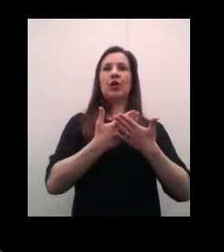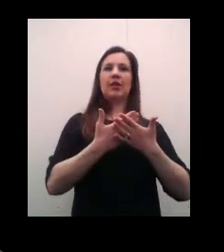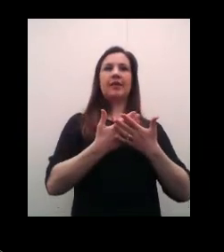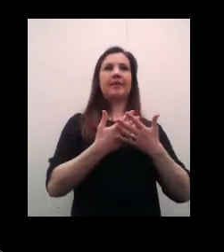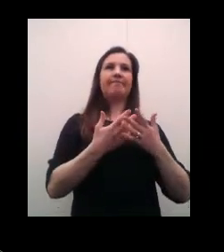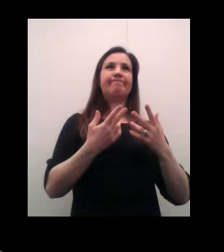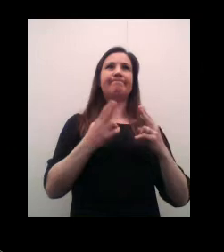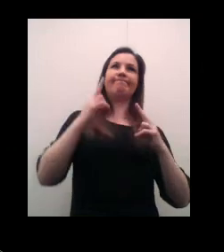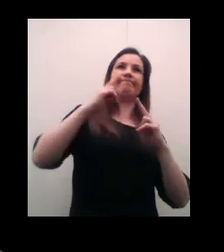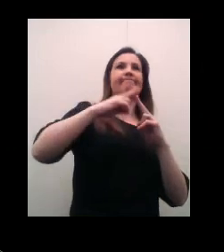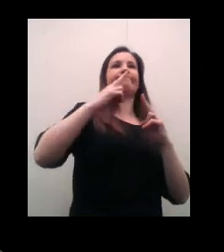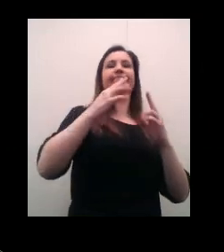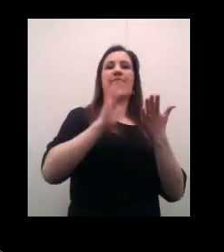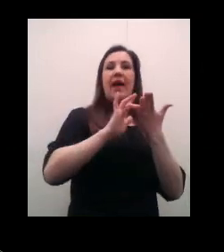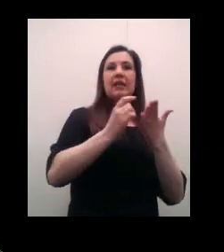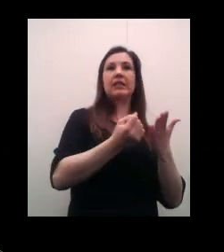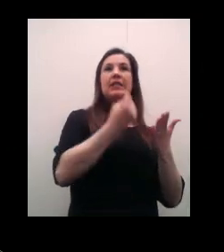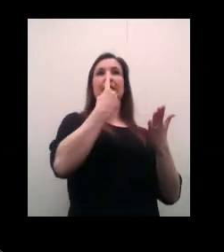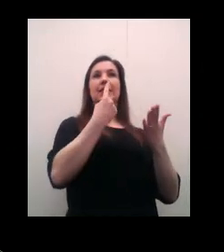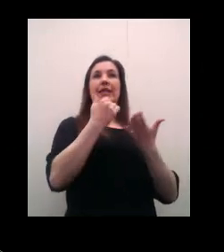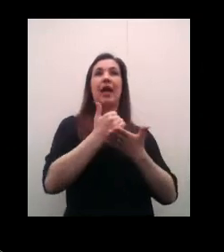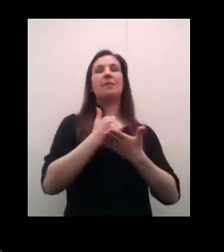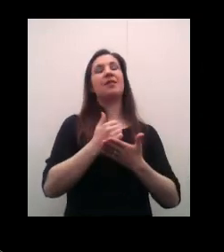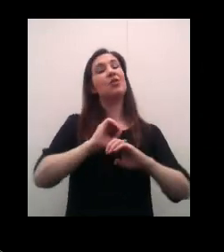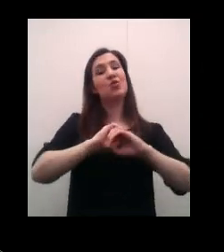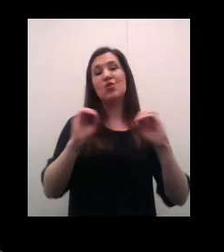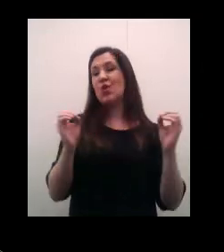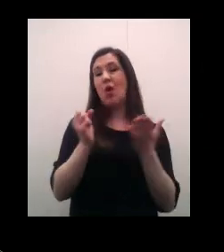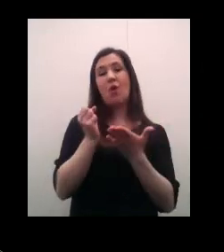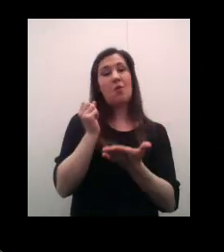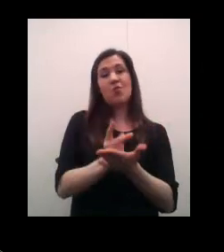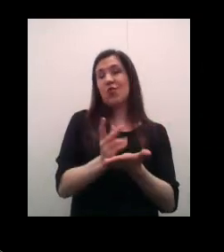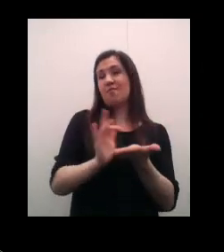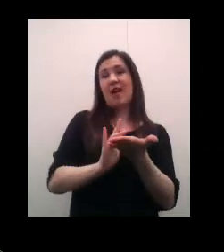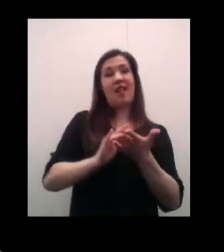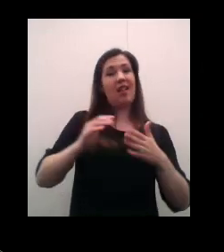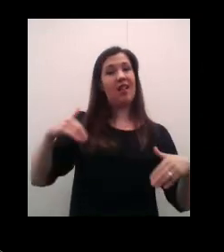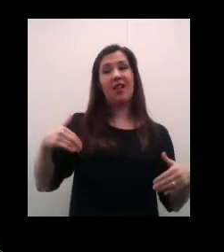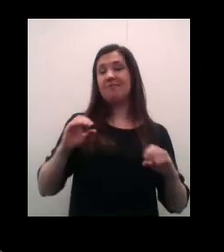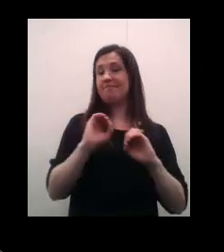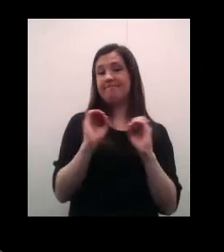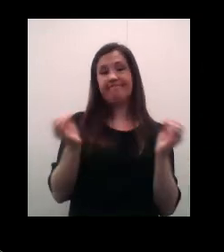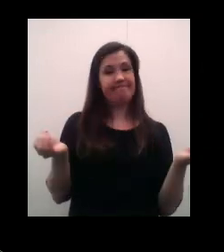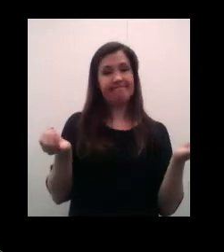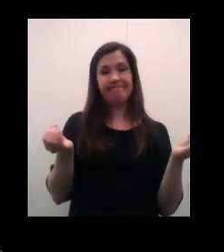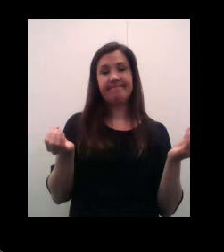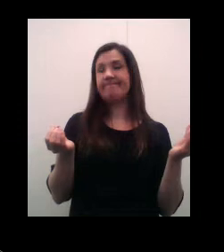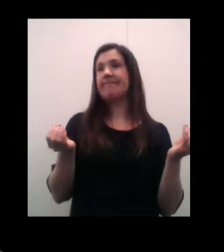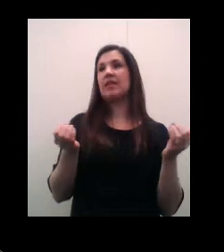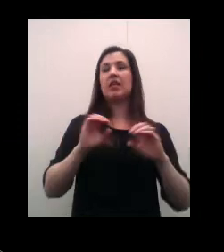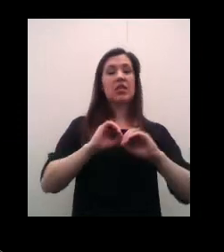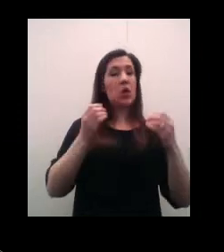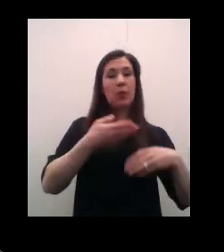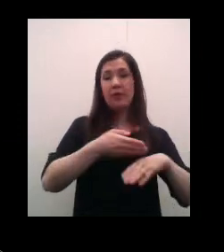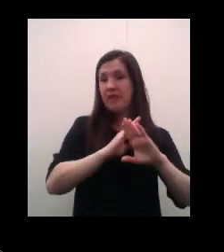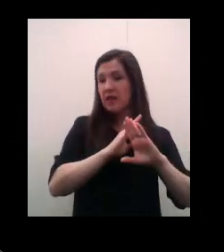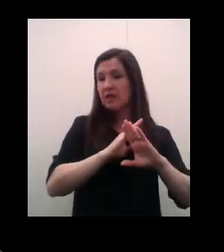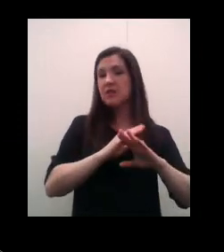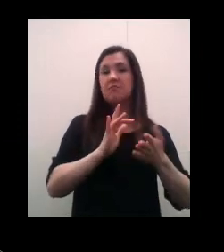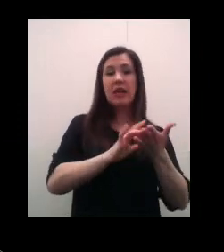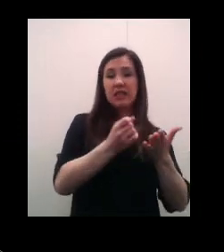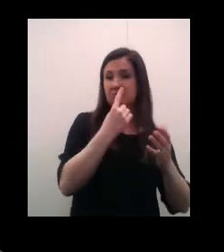COVID-19, we know that there's currently no approved FDA medication or treatments to prevent or